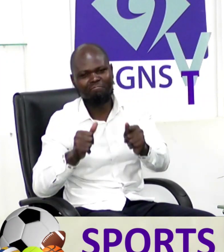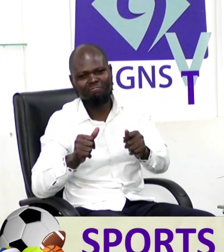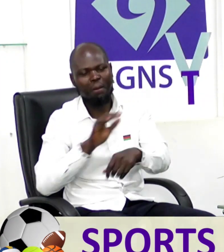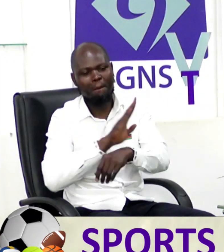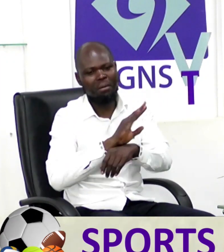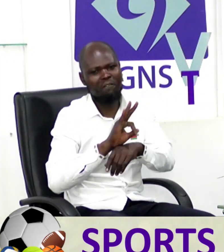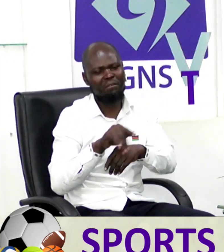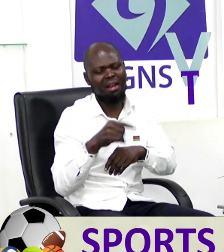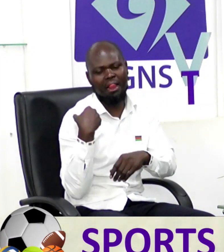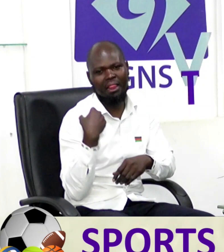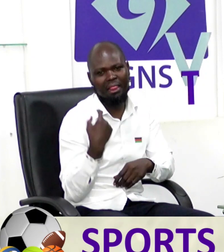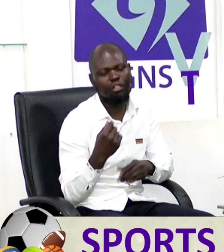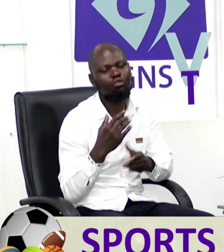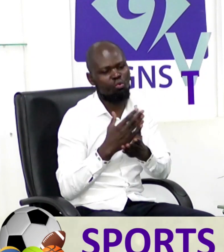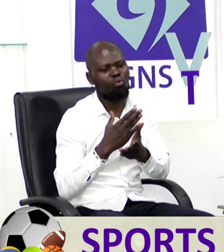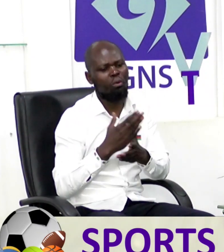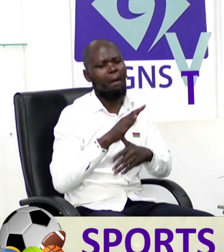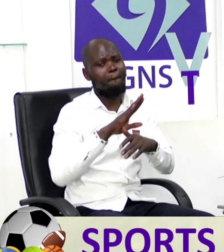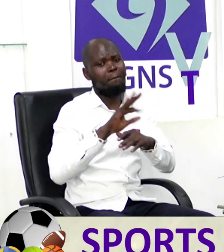Algeria